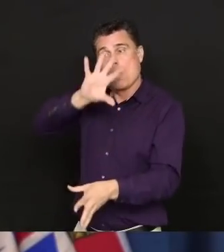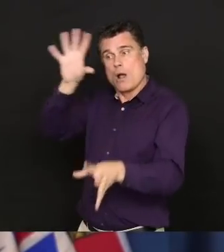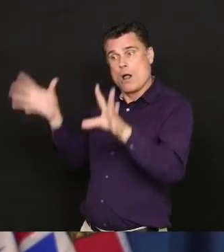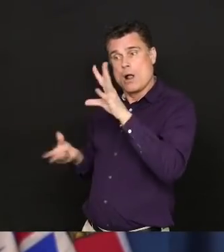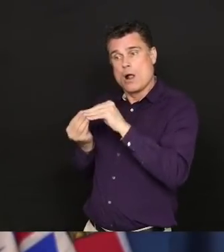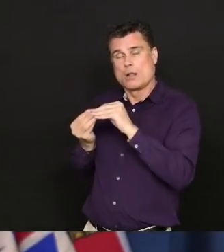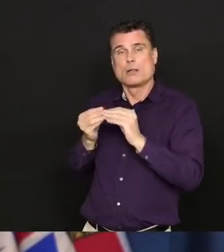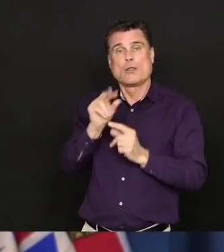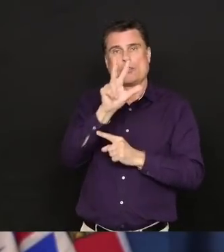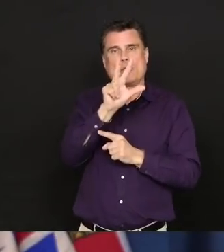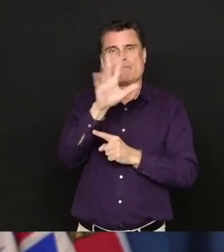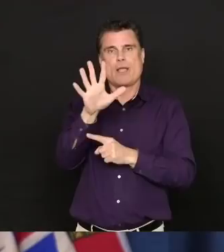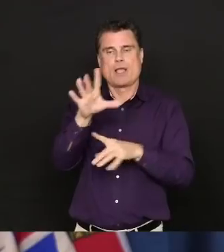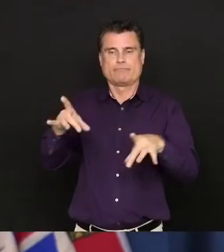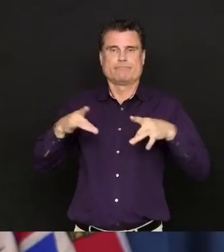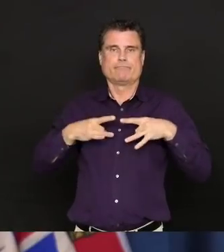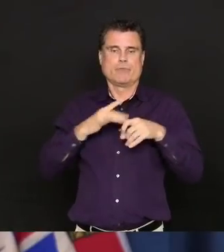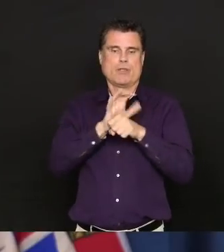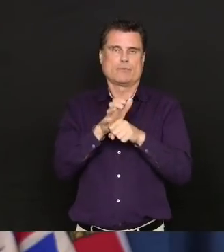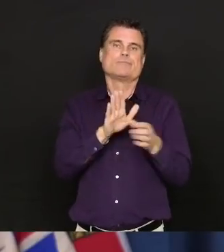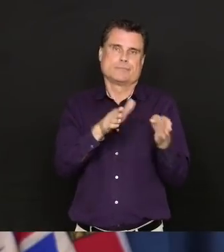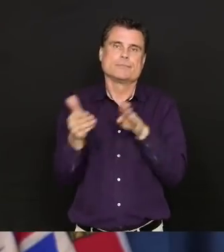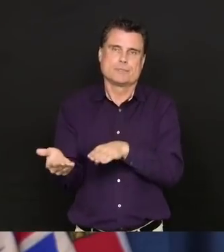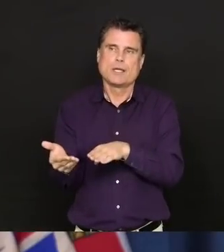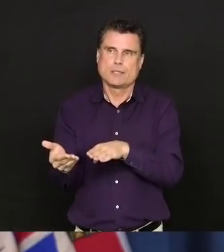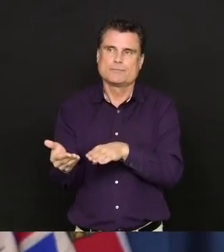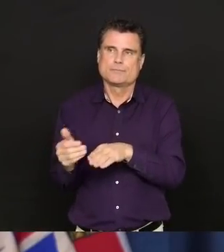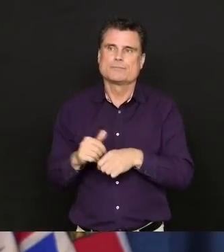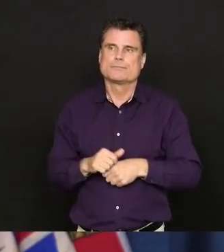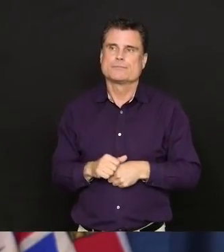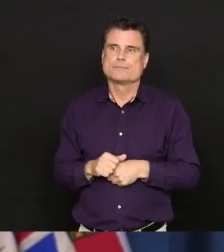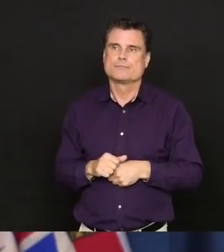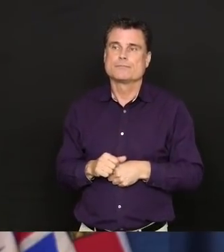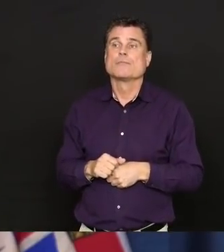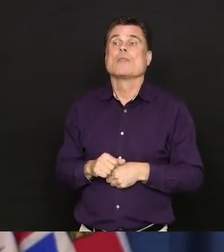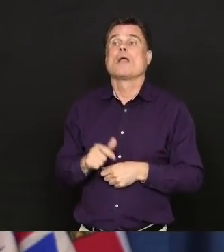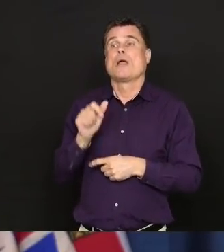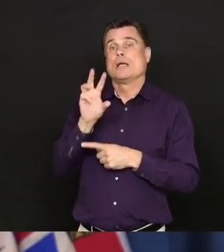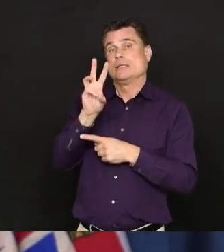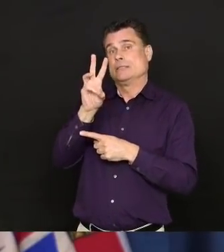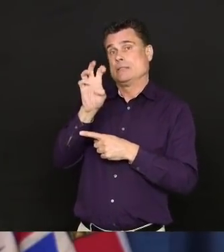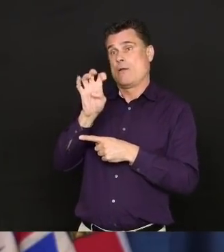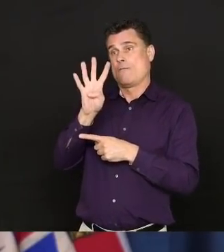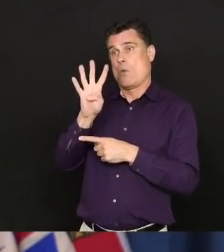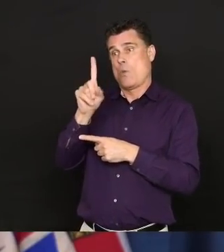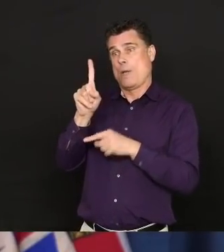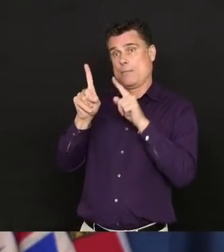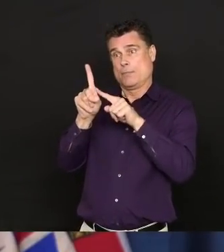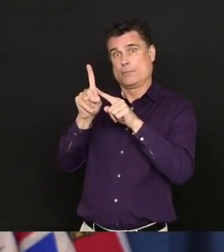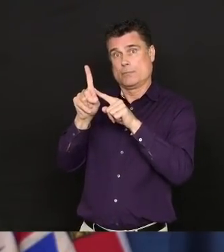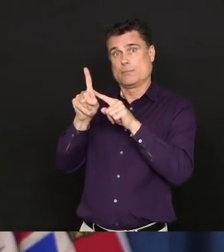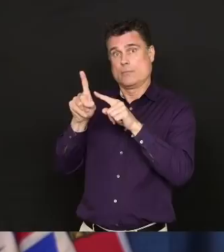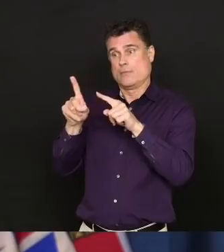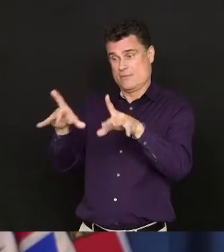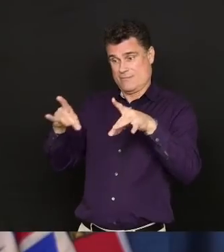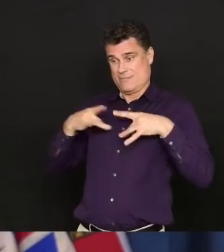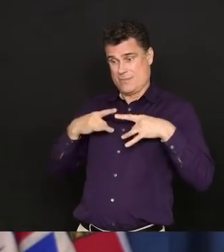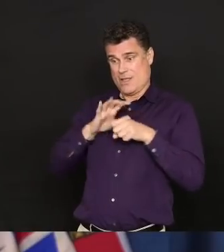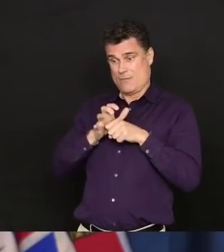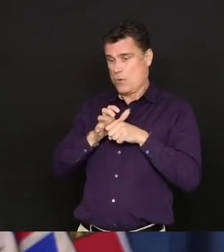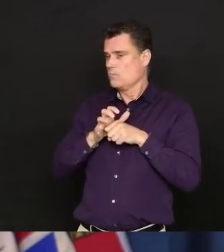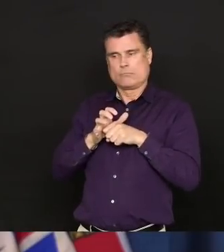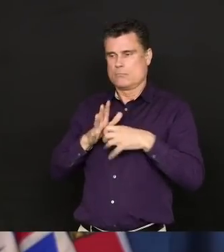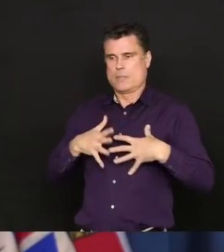have now been cleared and are fully recovered. Good. Okay, next question is from Mike Hager with the Globe and Mail.